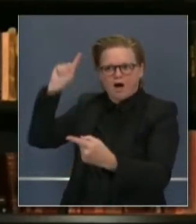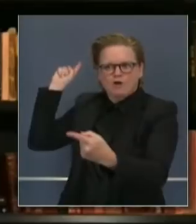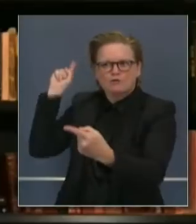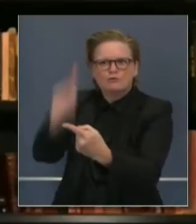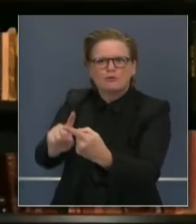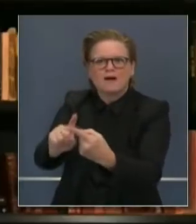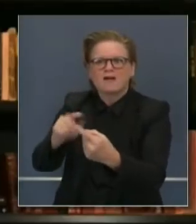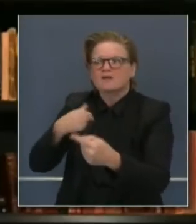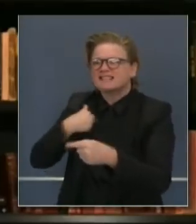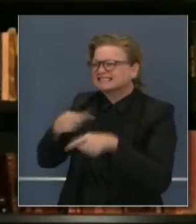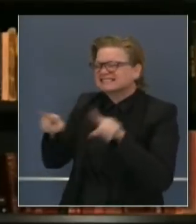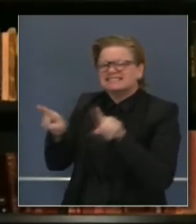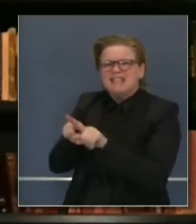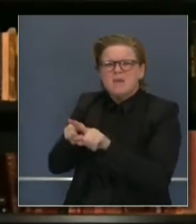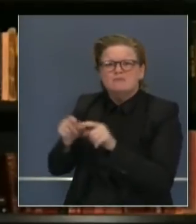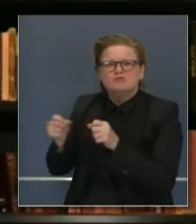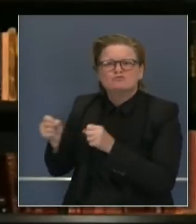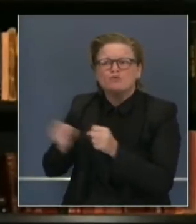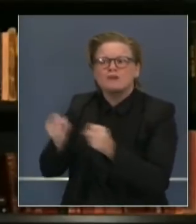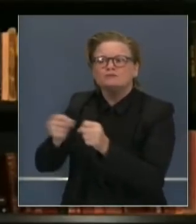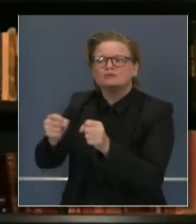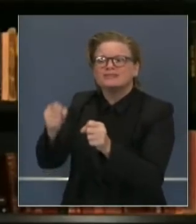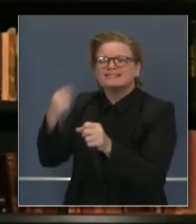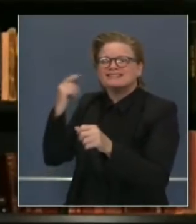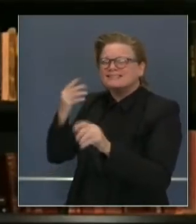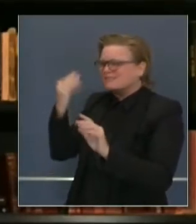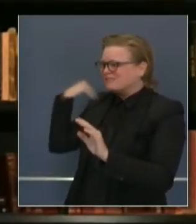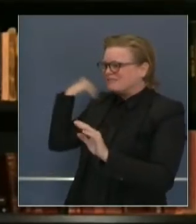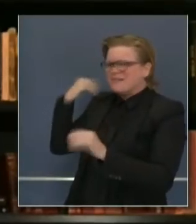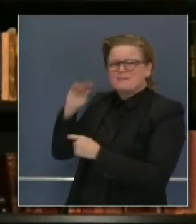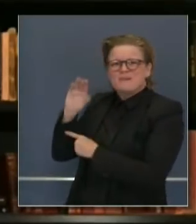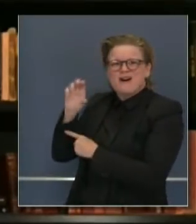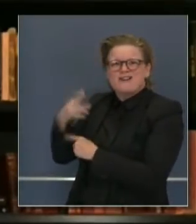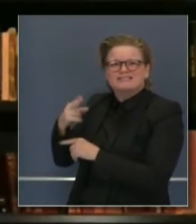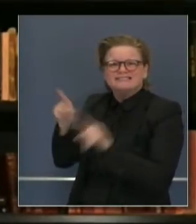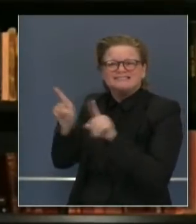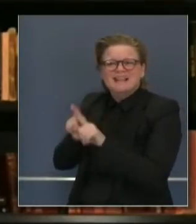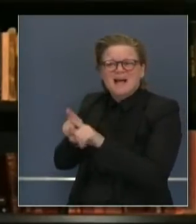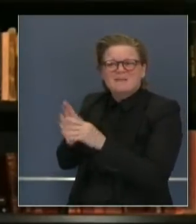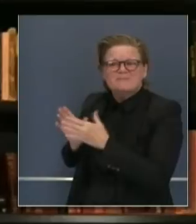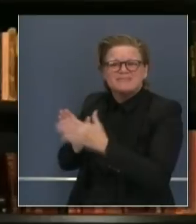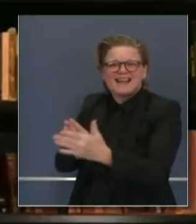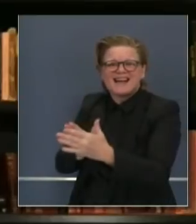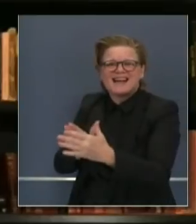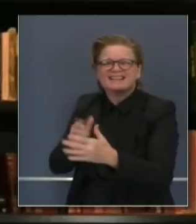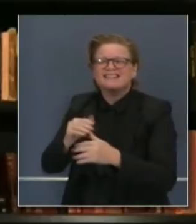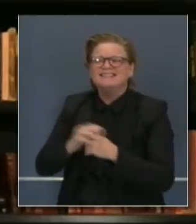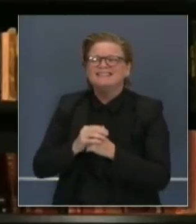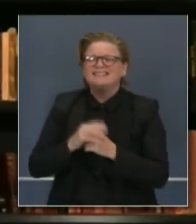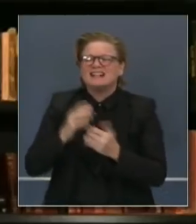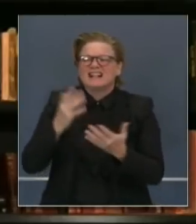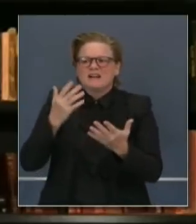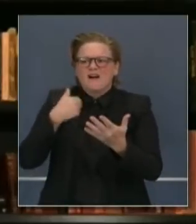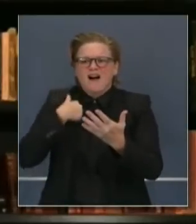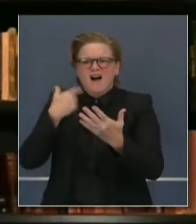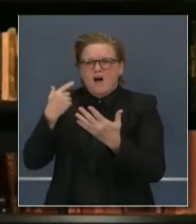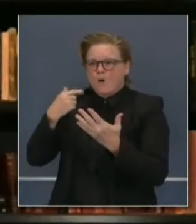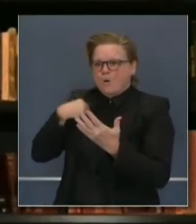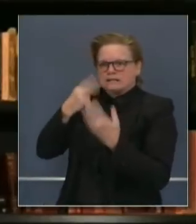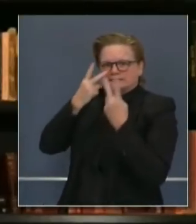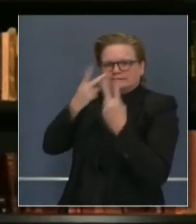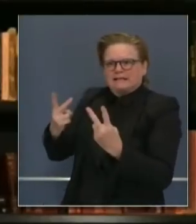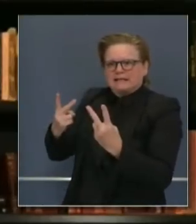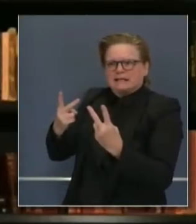same strategies, these same approaches of non-pharmaceutical interventions. So that's the evidence, and it was overwhelming,